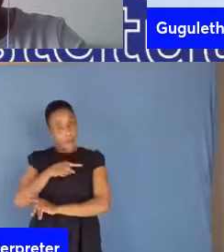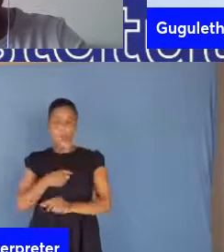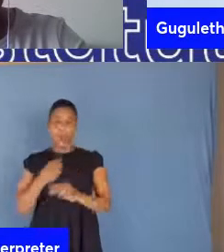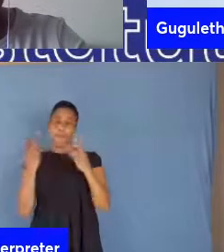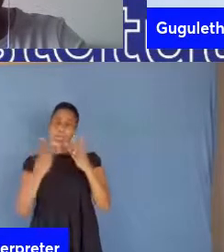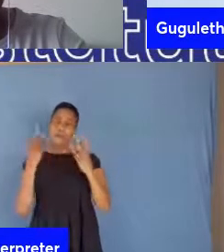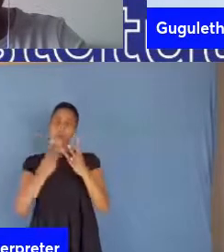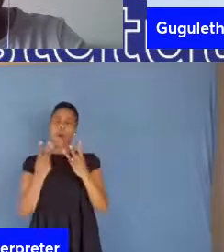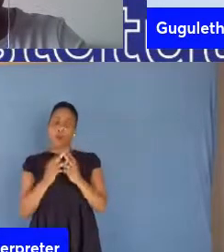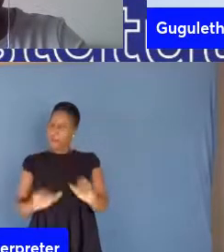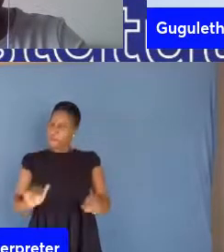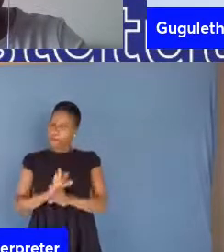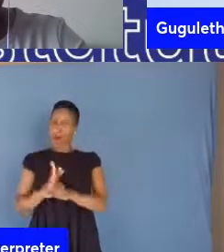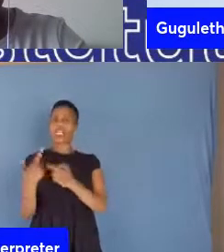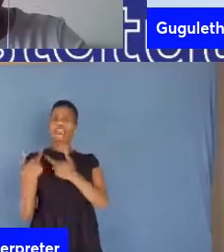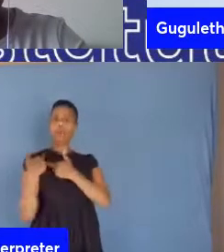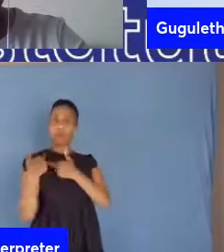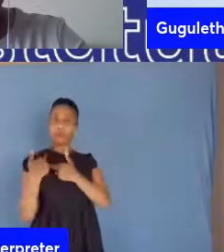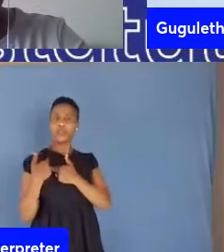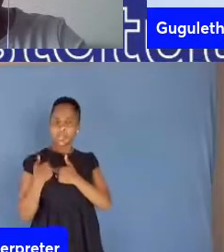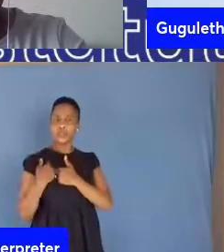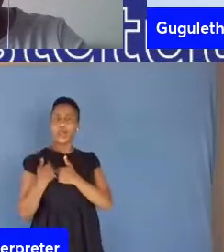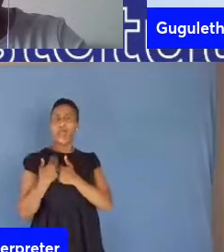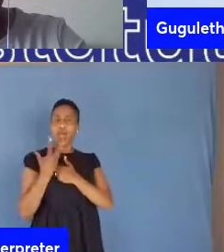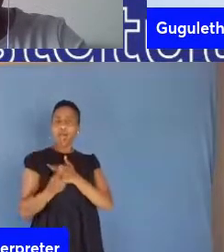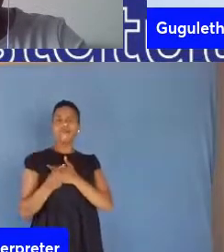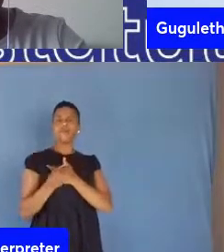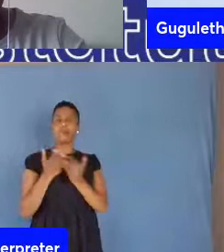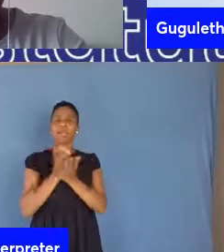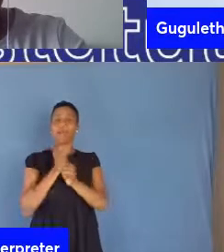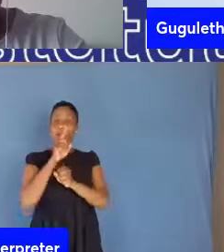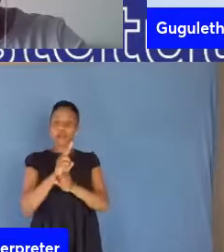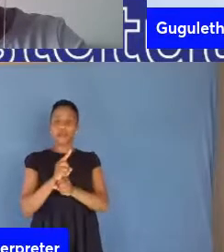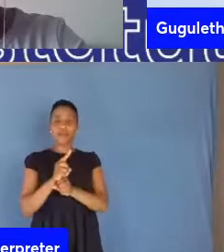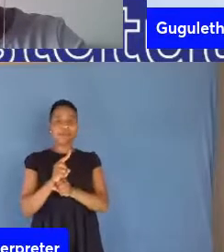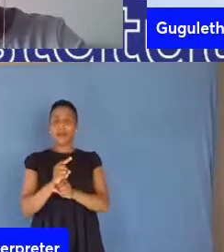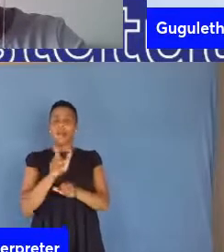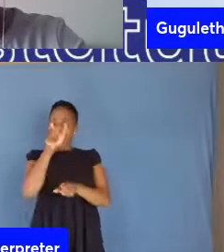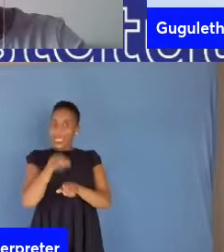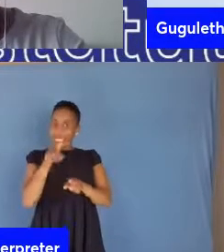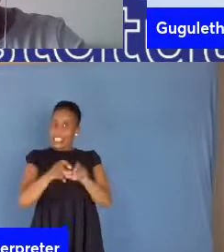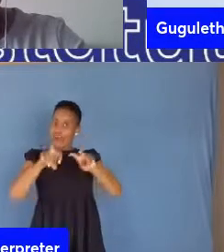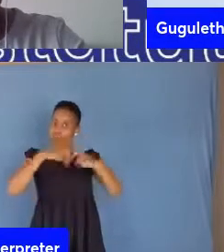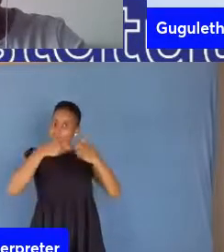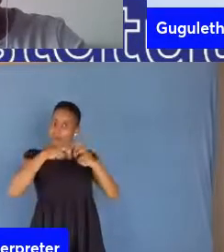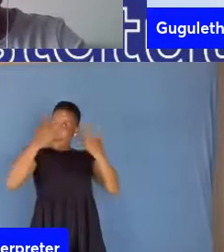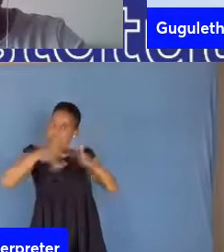full responsibility to make sure that we are not going to have rapists living amongst us,